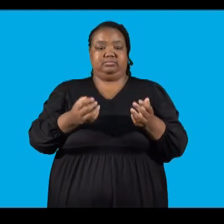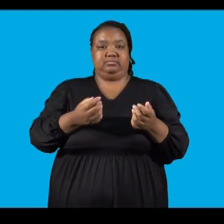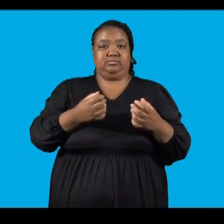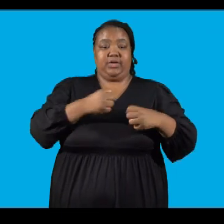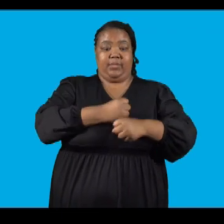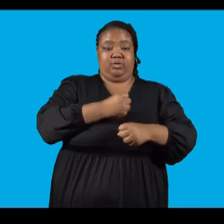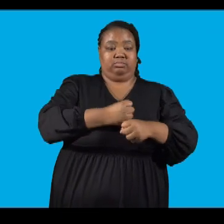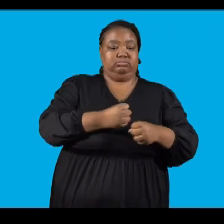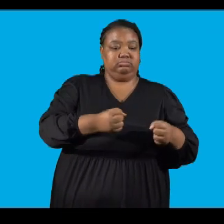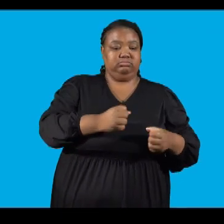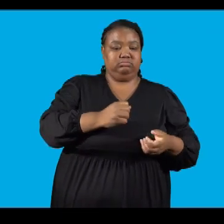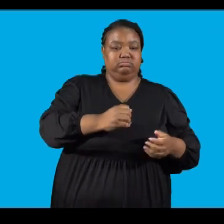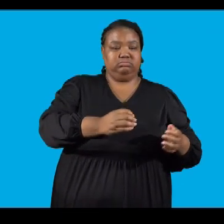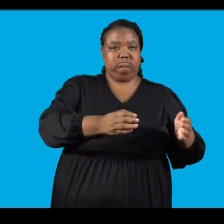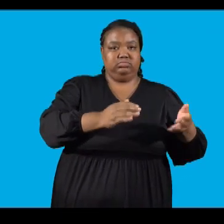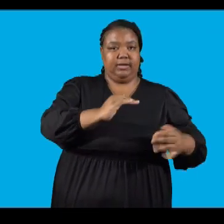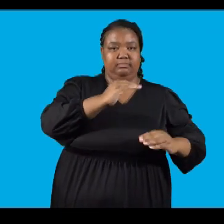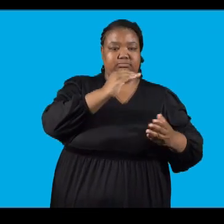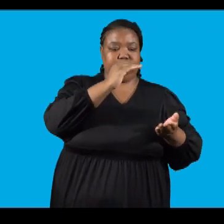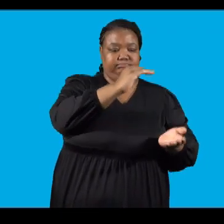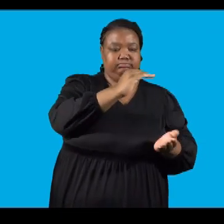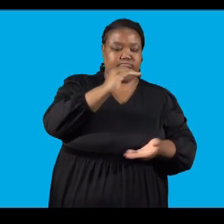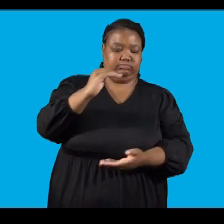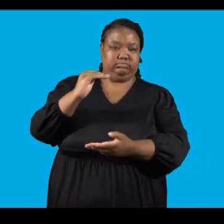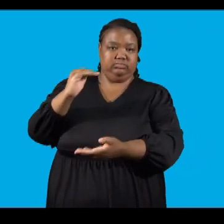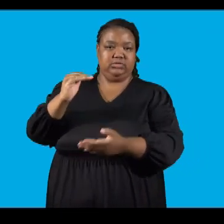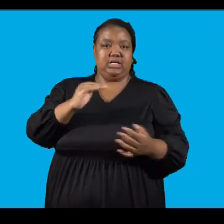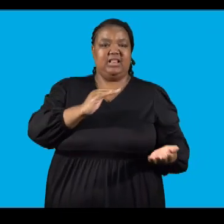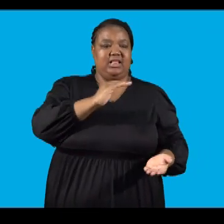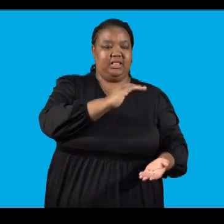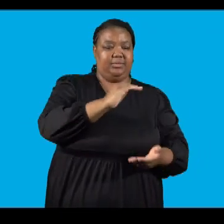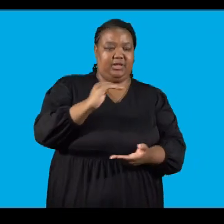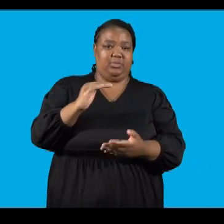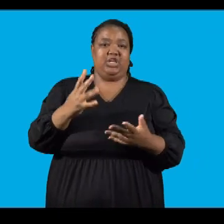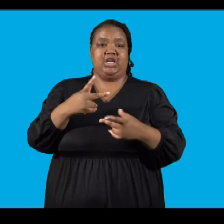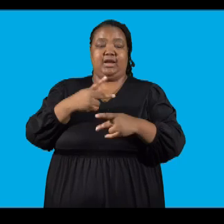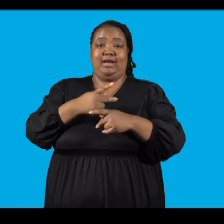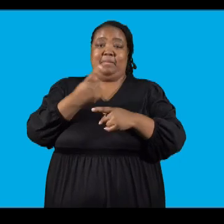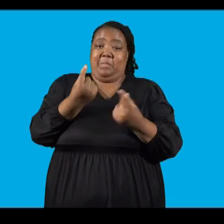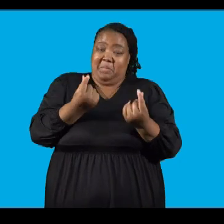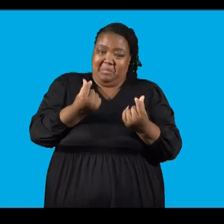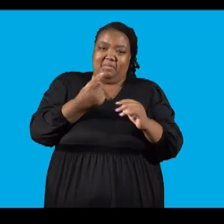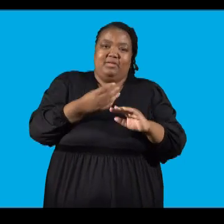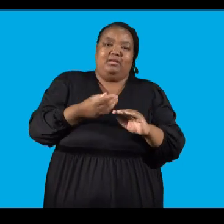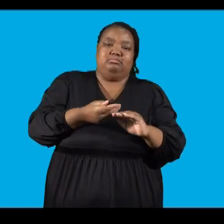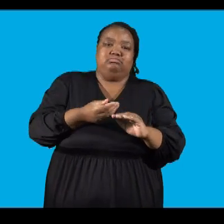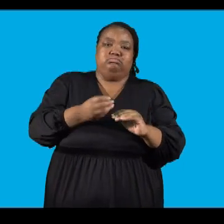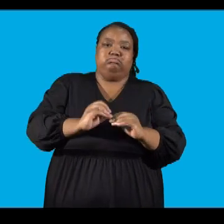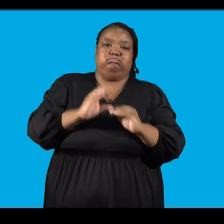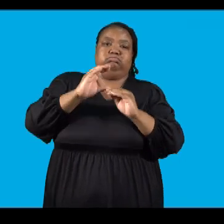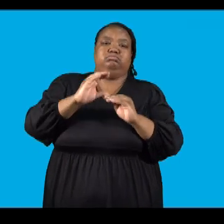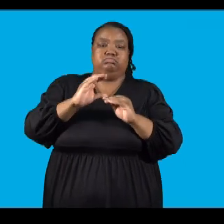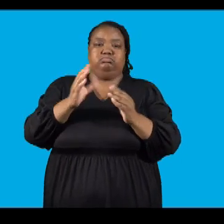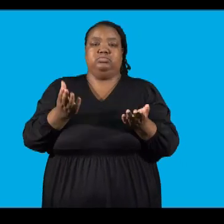limit the quantity that they provide into the market, then they increase the price for that